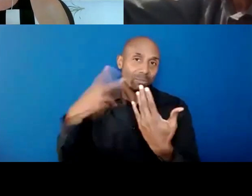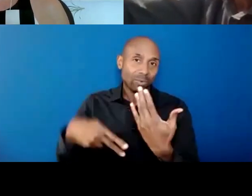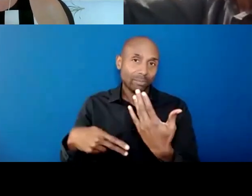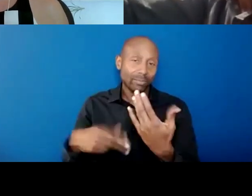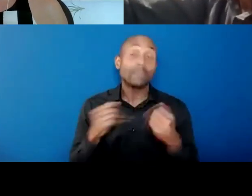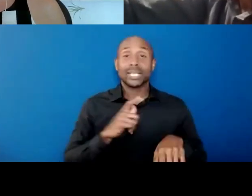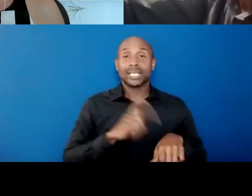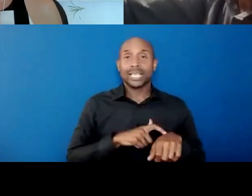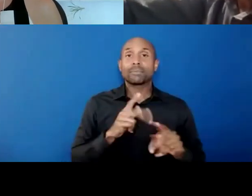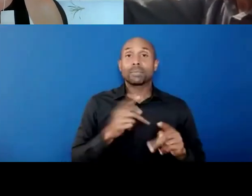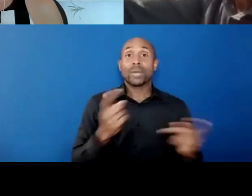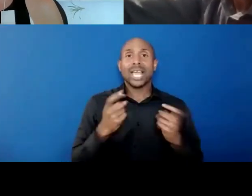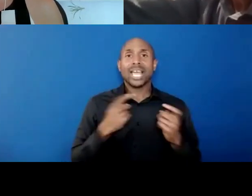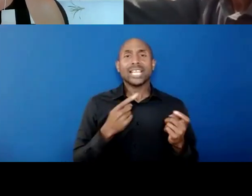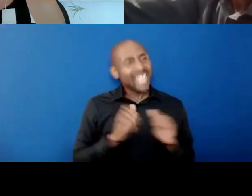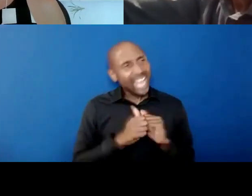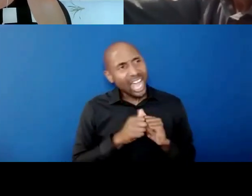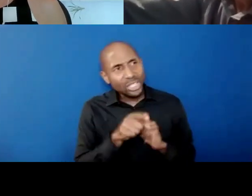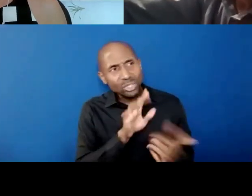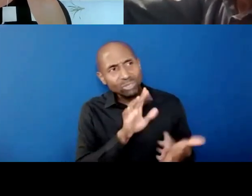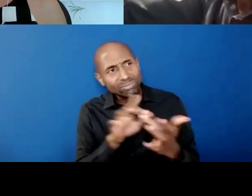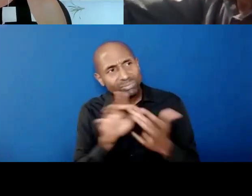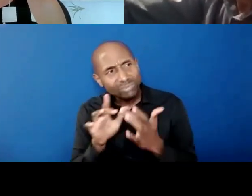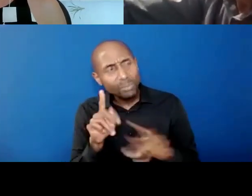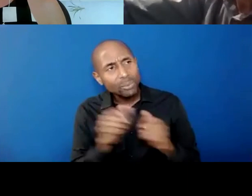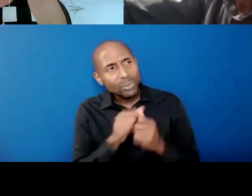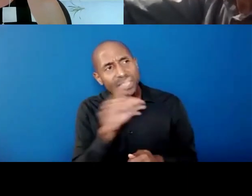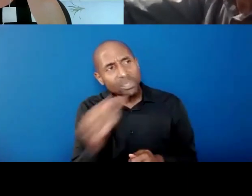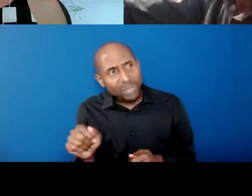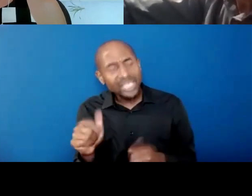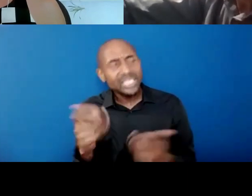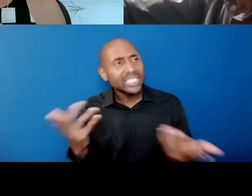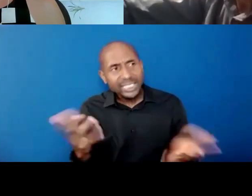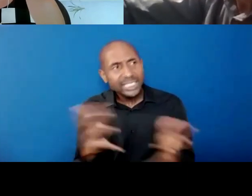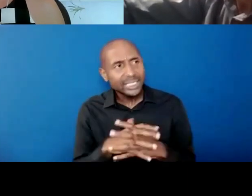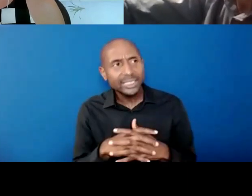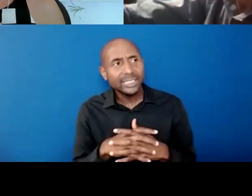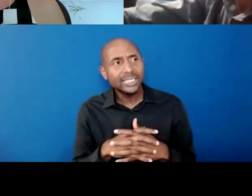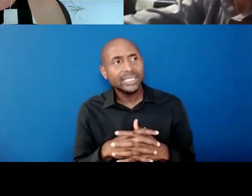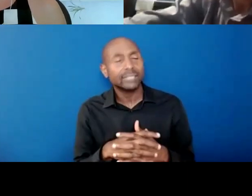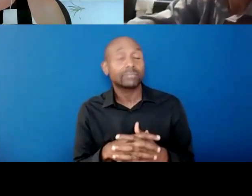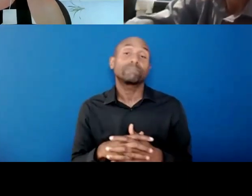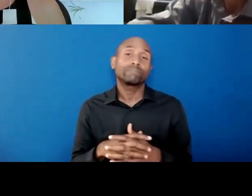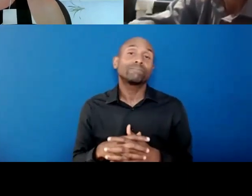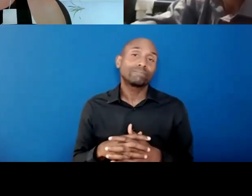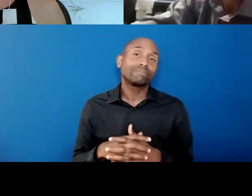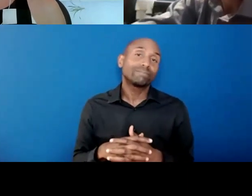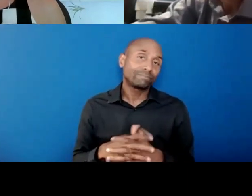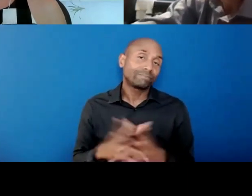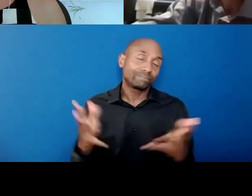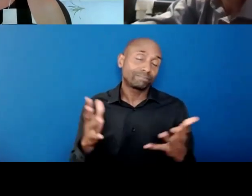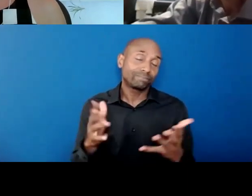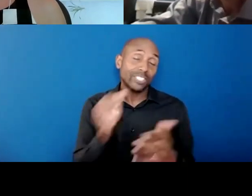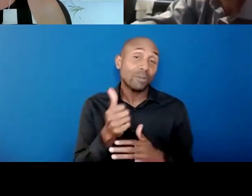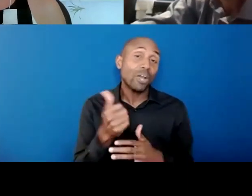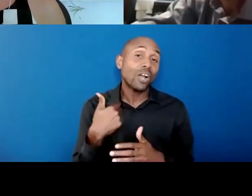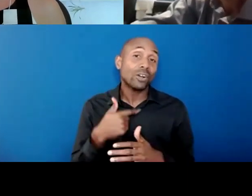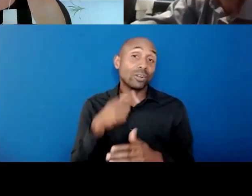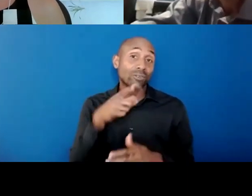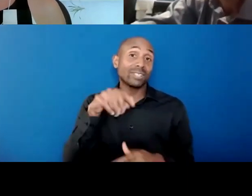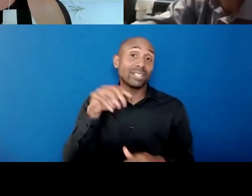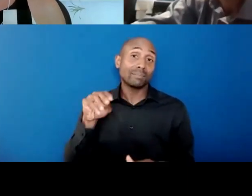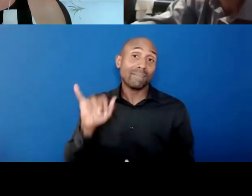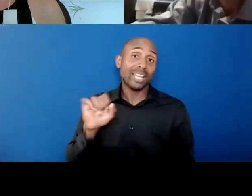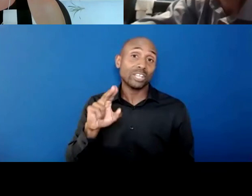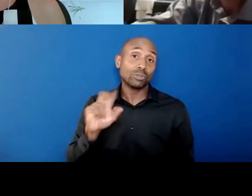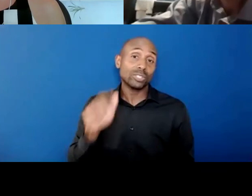you asked that, but a lot of people want to know, like, how do I reach more people with disabilities? We're ready to include and recruit, but how do I